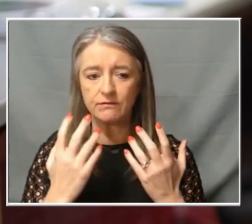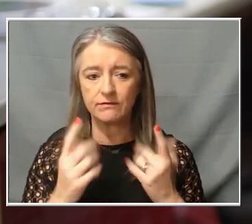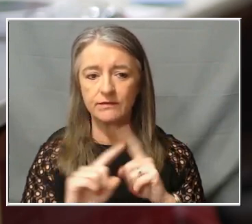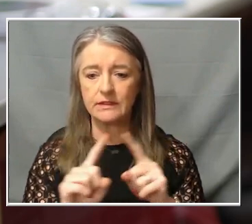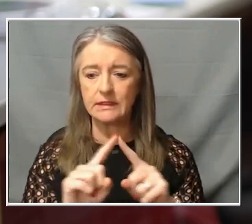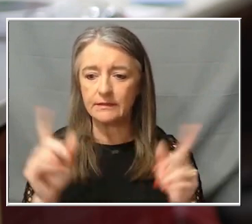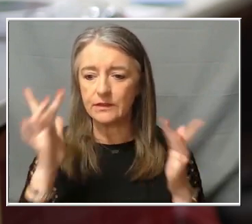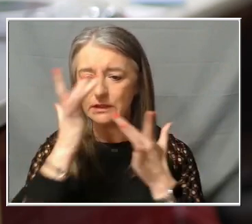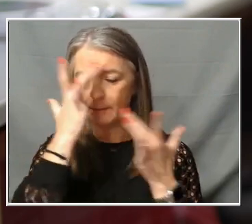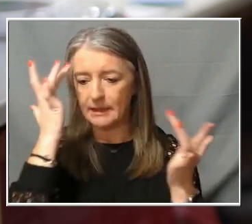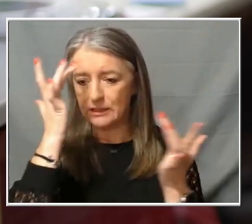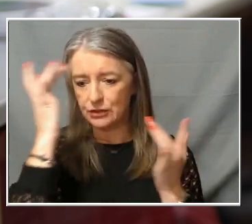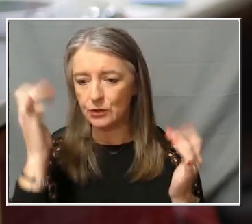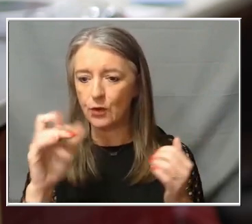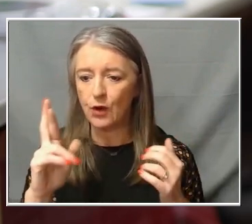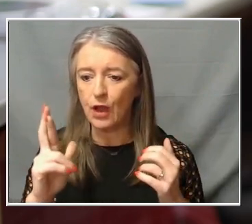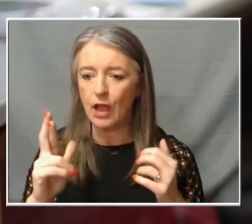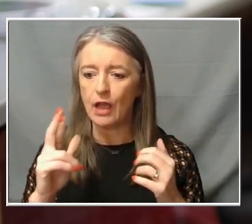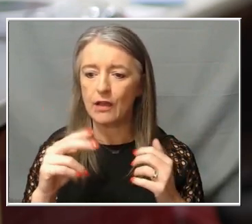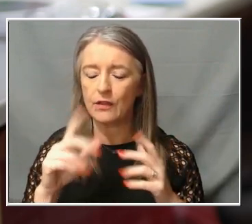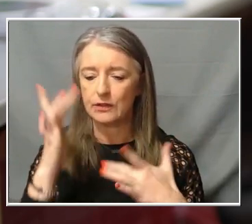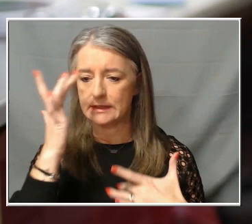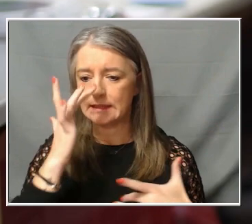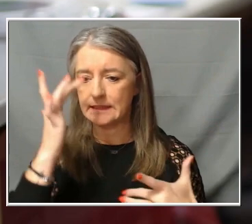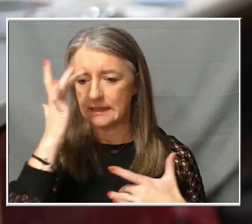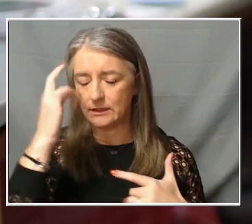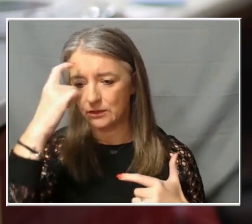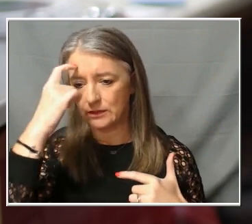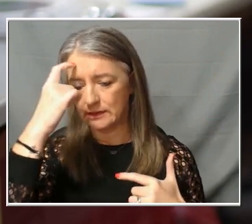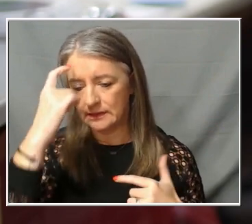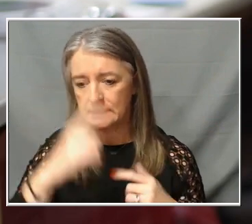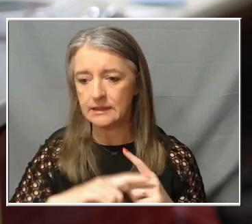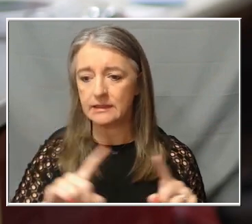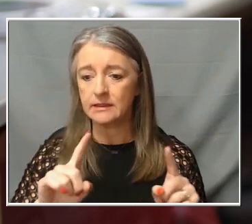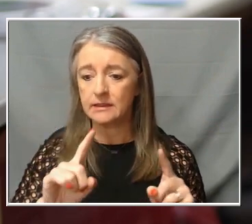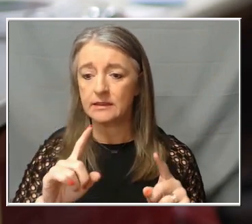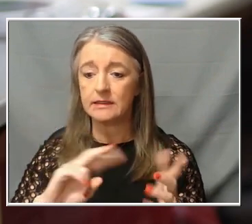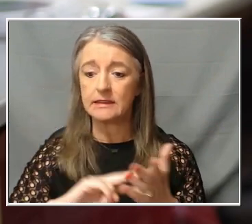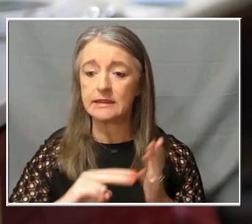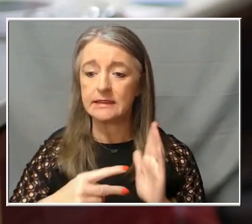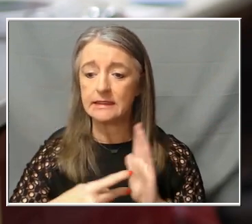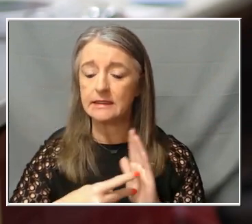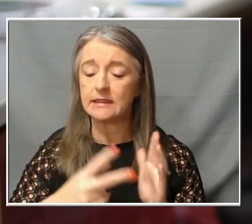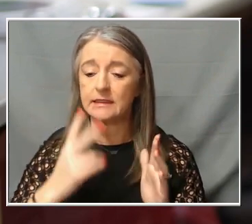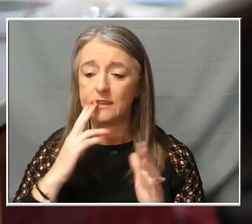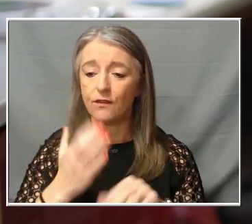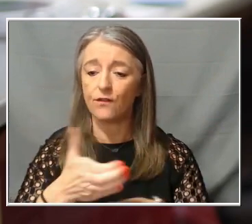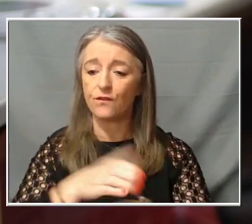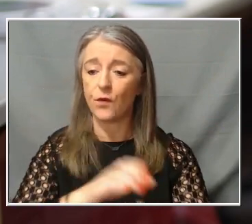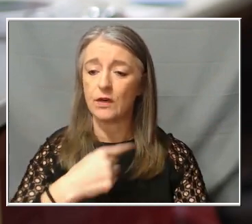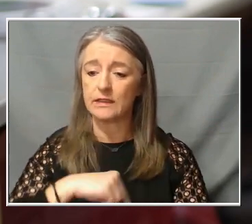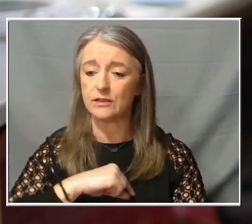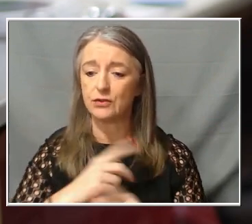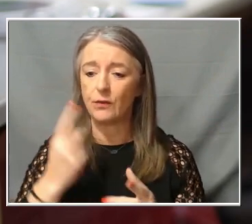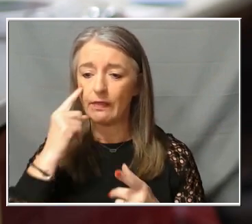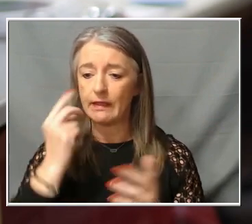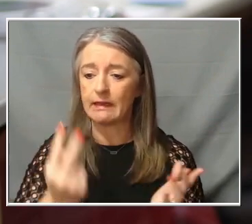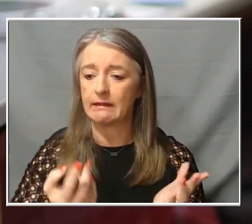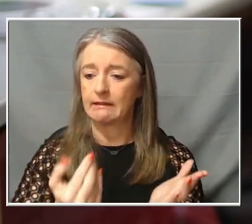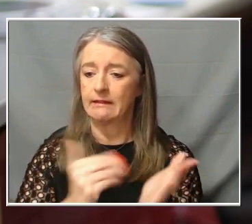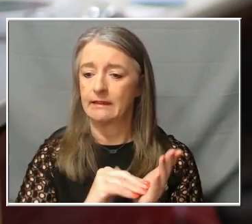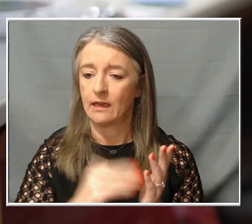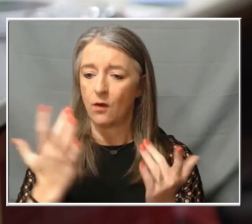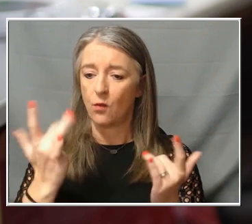dementia or other neurodegenerative diseases. So what it did essentially, it sort of forced us to rethink why brain